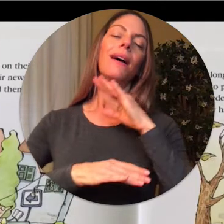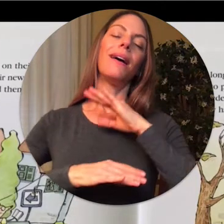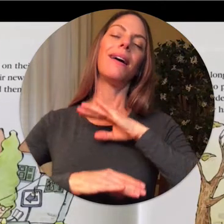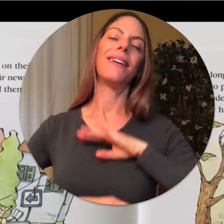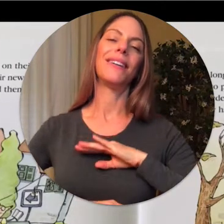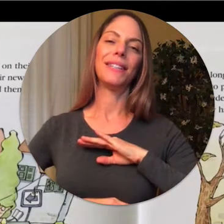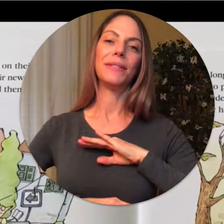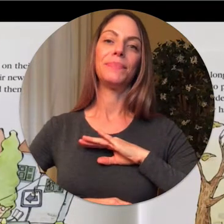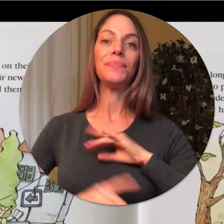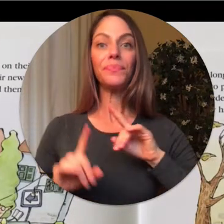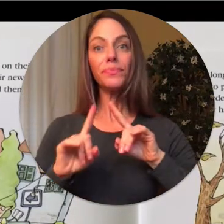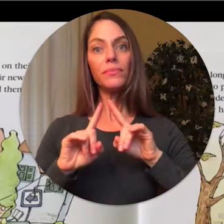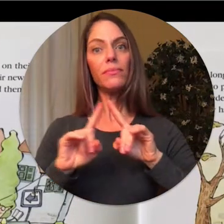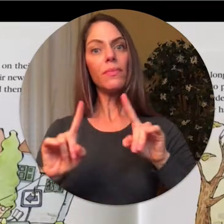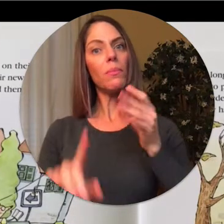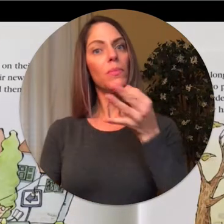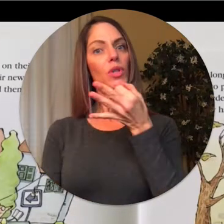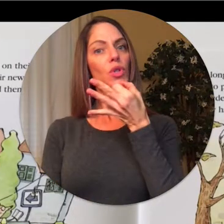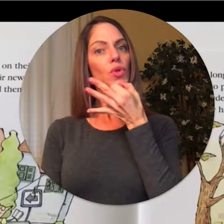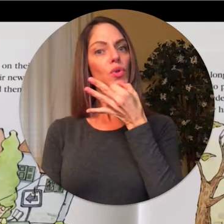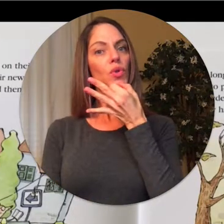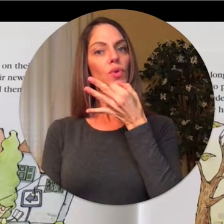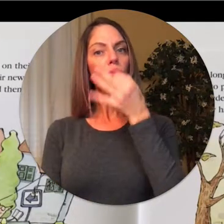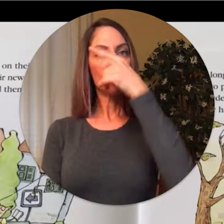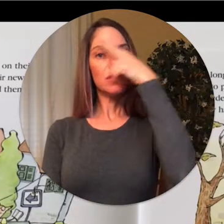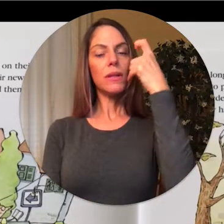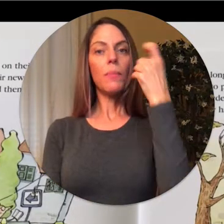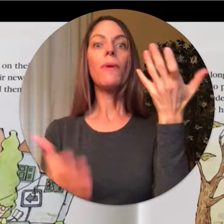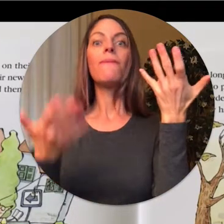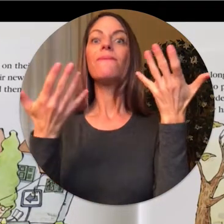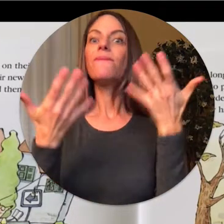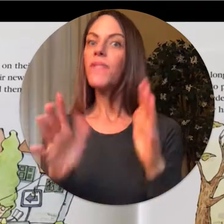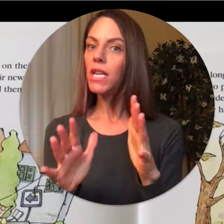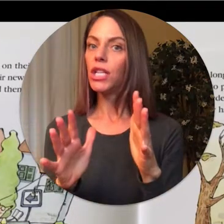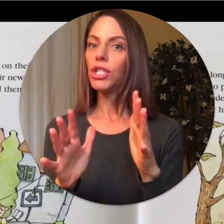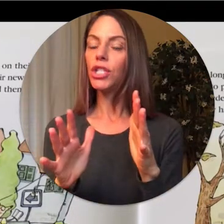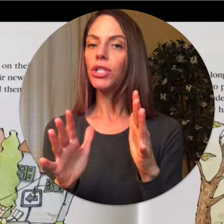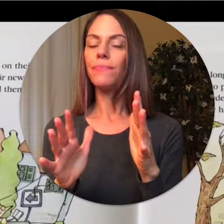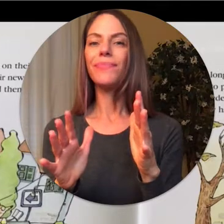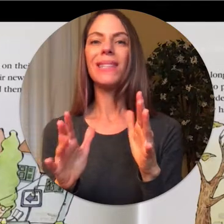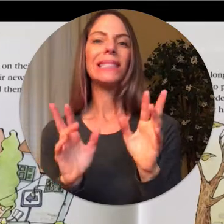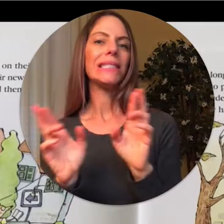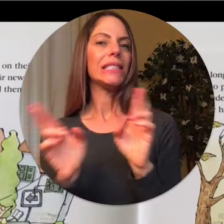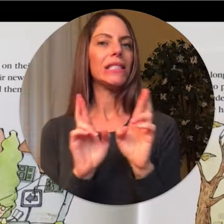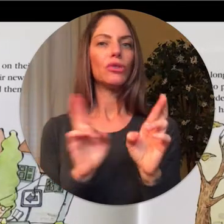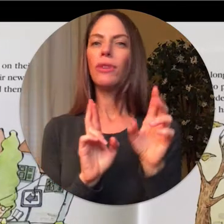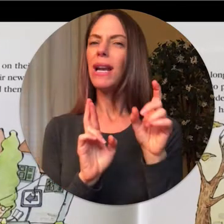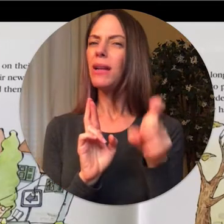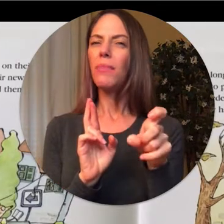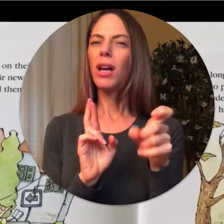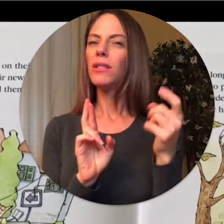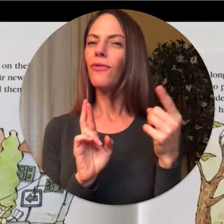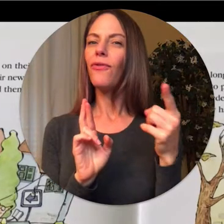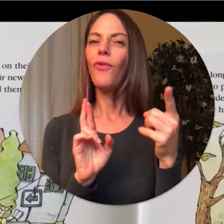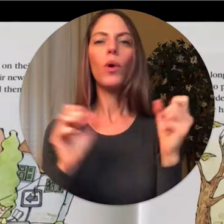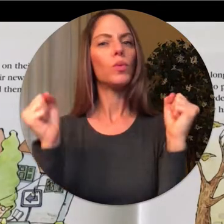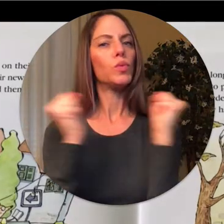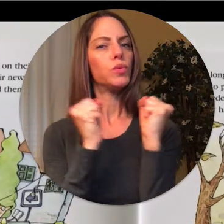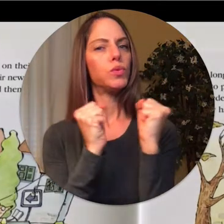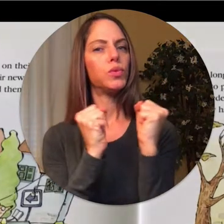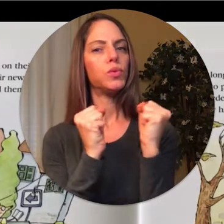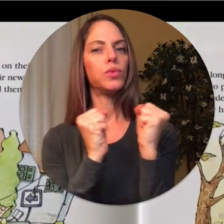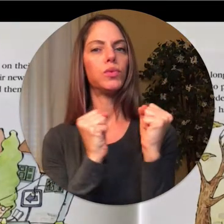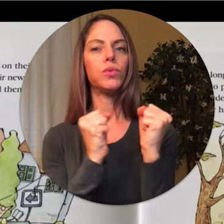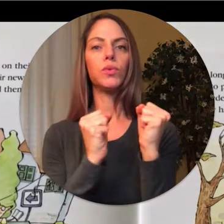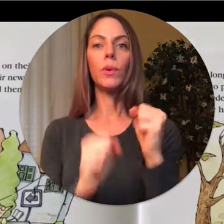of the pigs' friends started to prepare for the colder days ahead. The little pigs realized they needed a house that would be